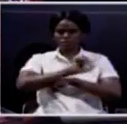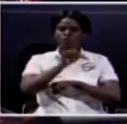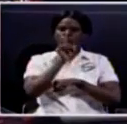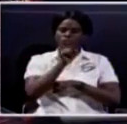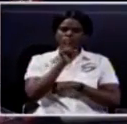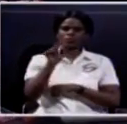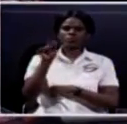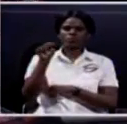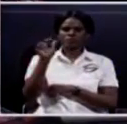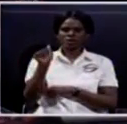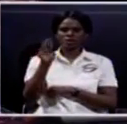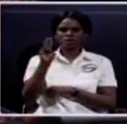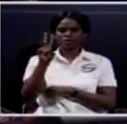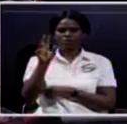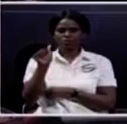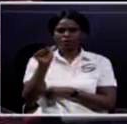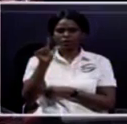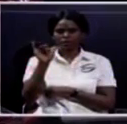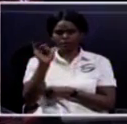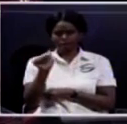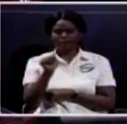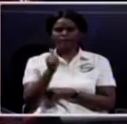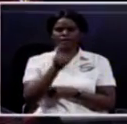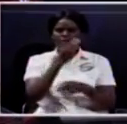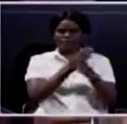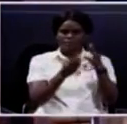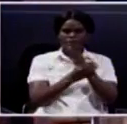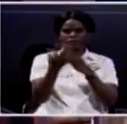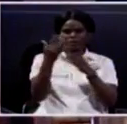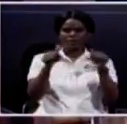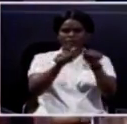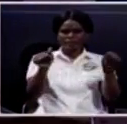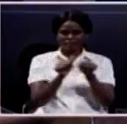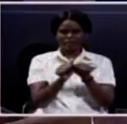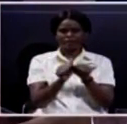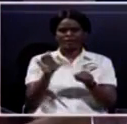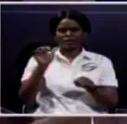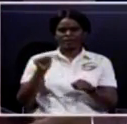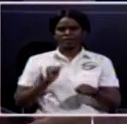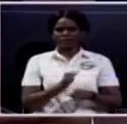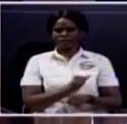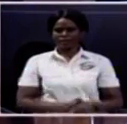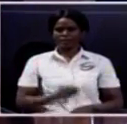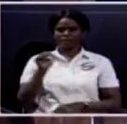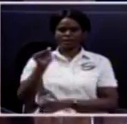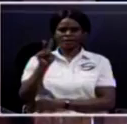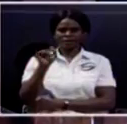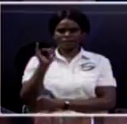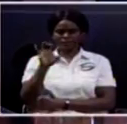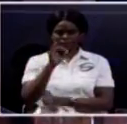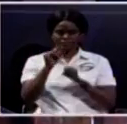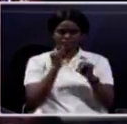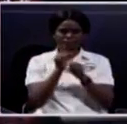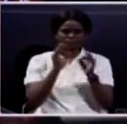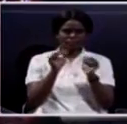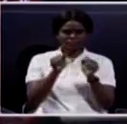Nawalia, where 5 houses of that nature are built in a particular area by AVIC International. And if we can look